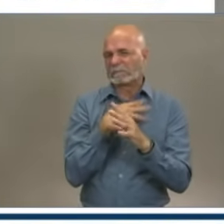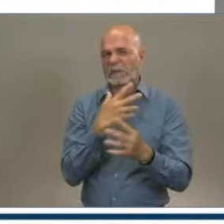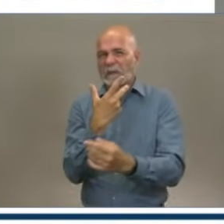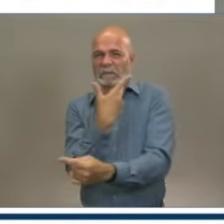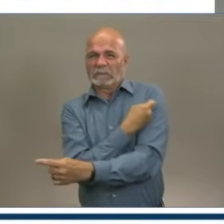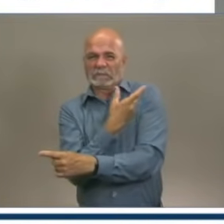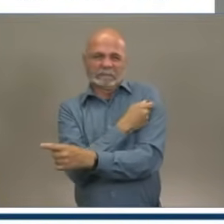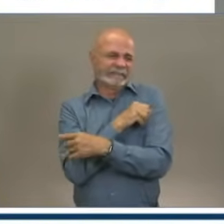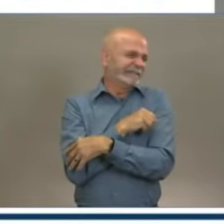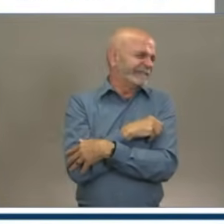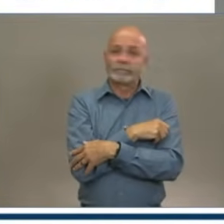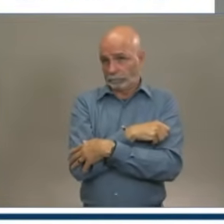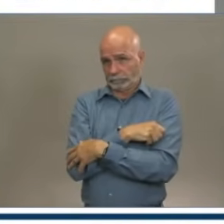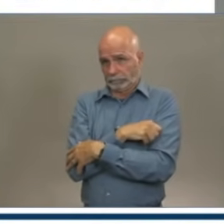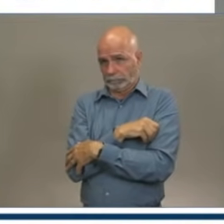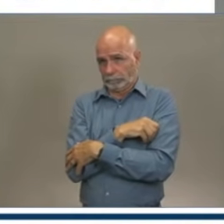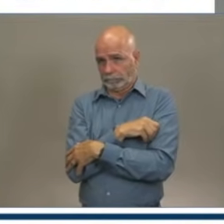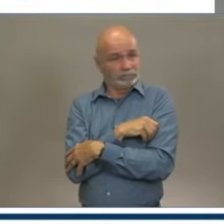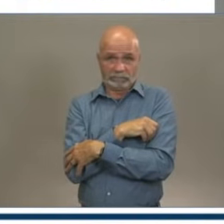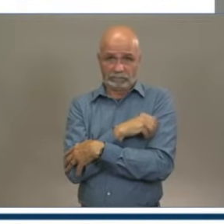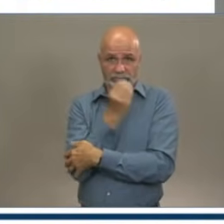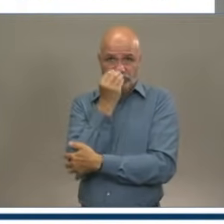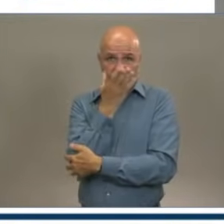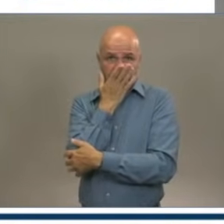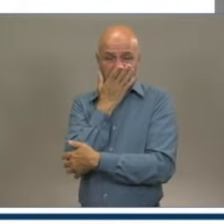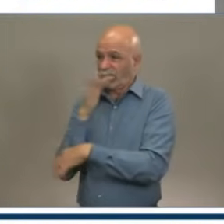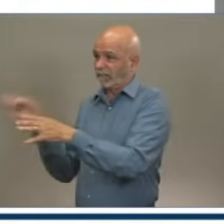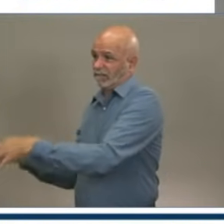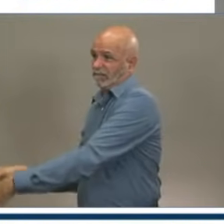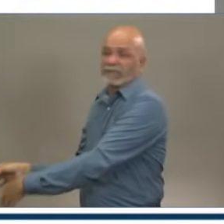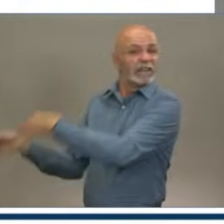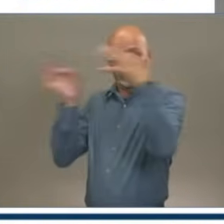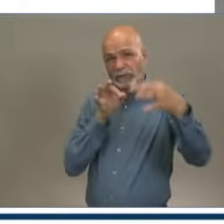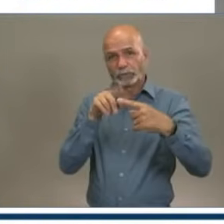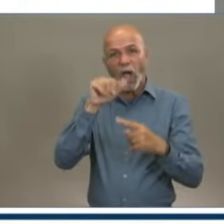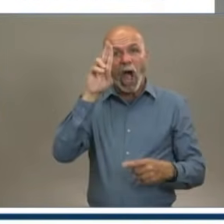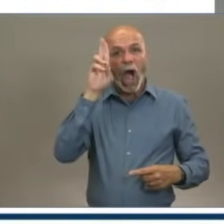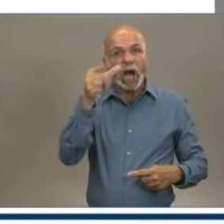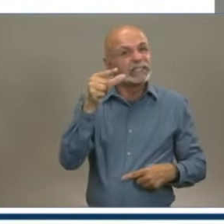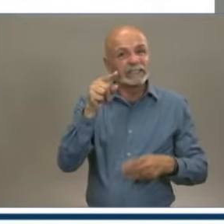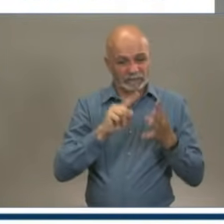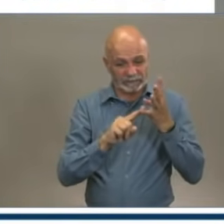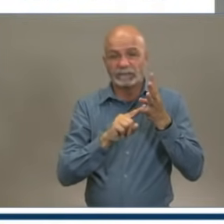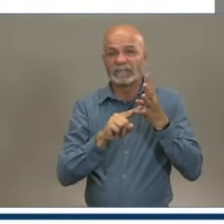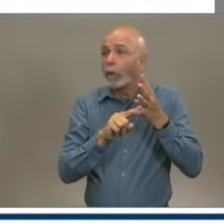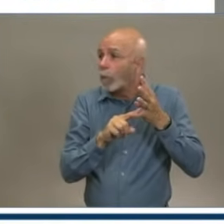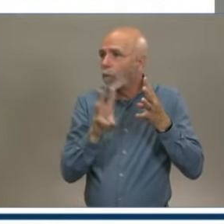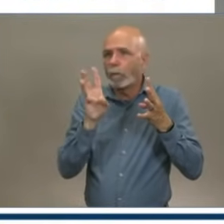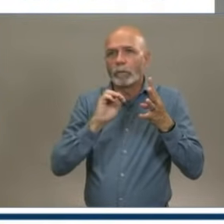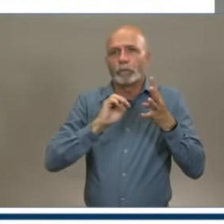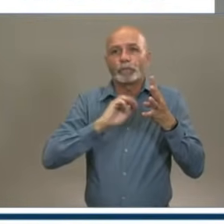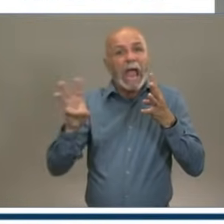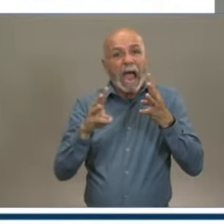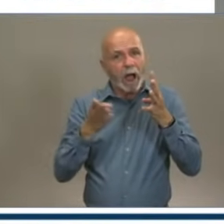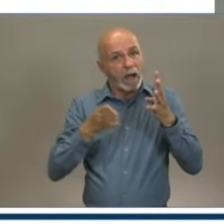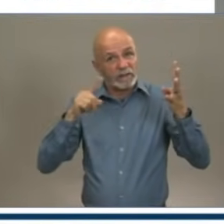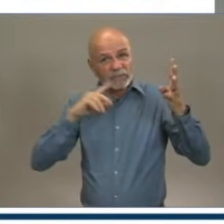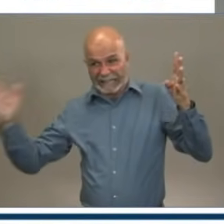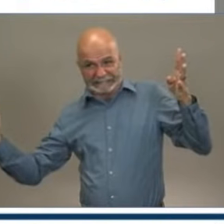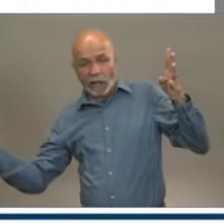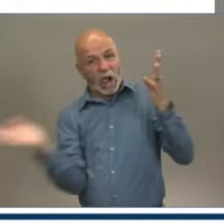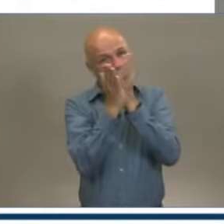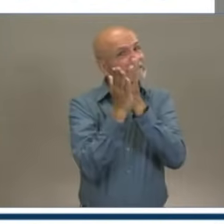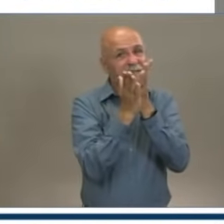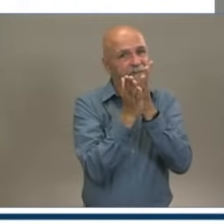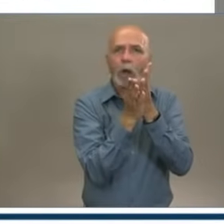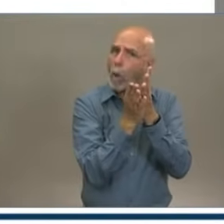we're talking about late August. We've made huge incremental increases